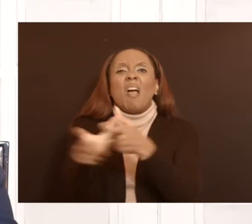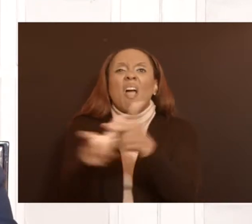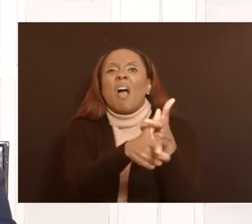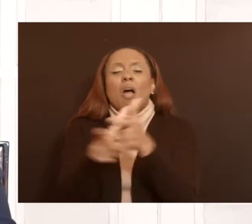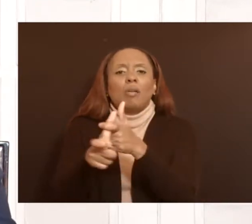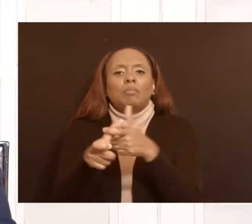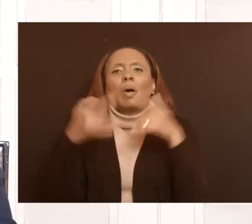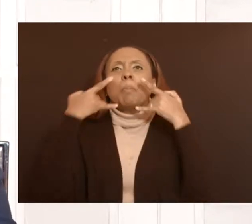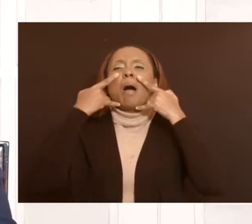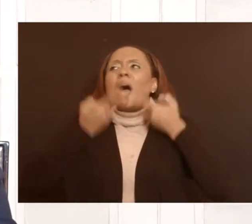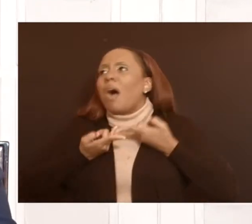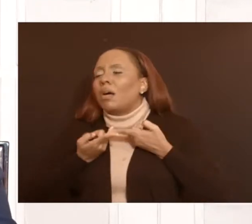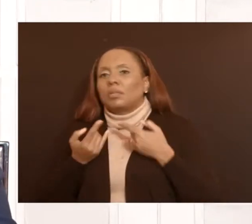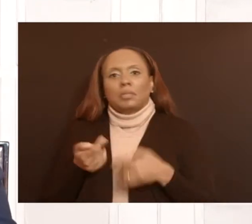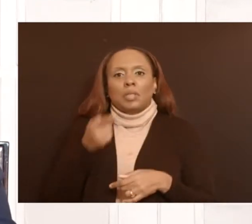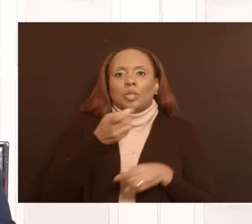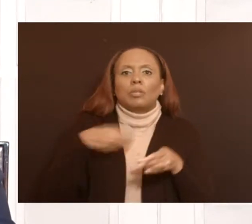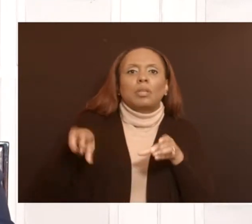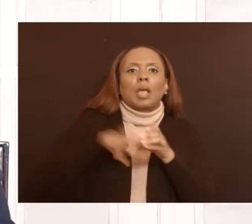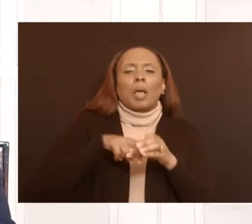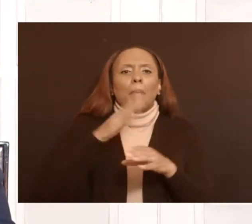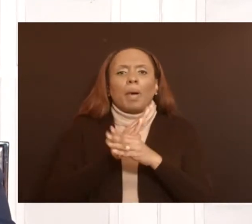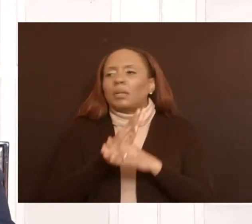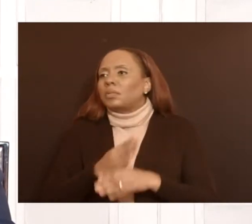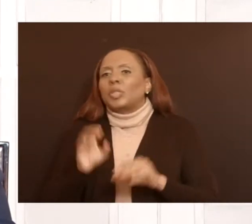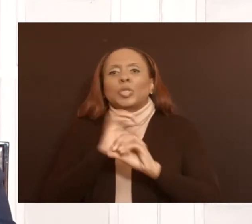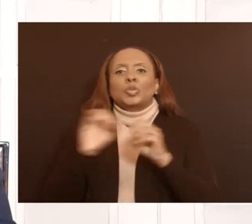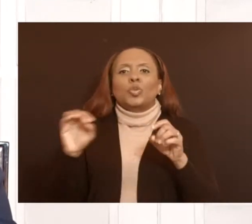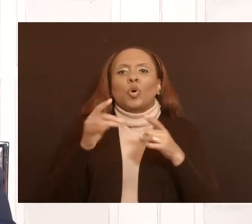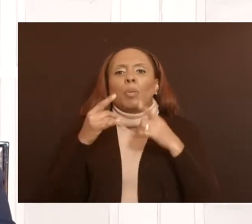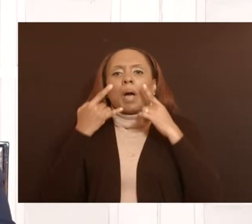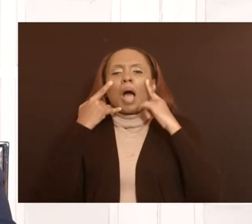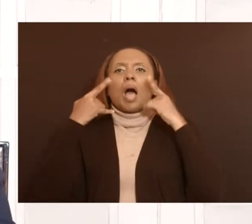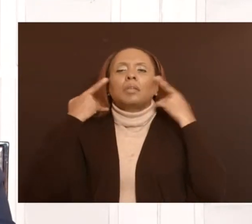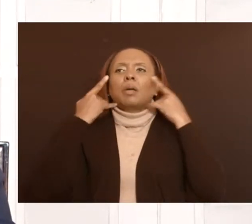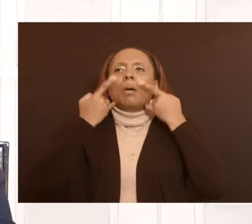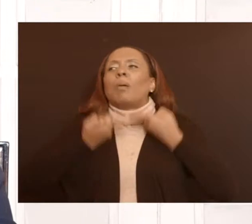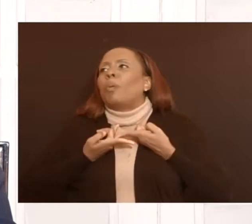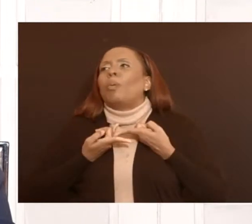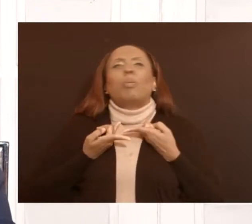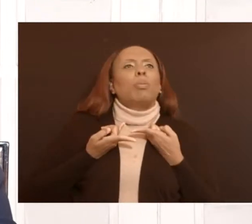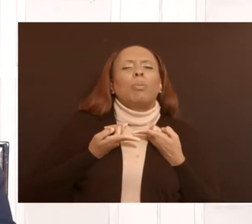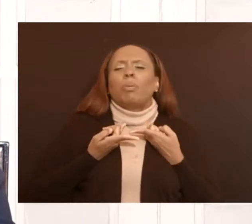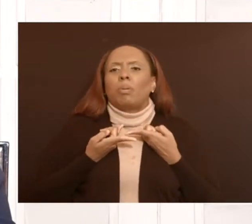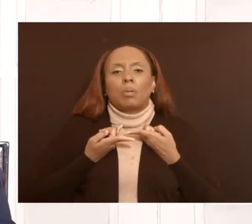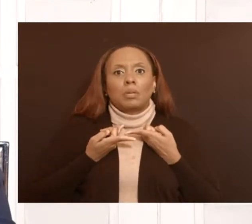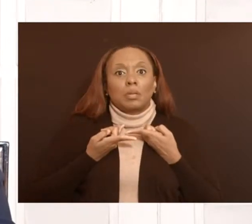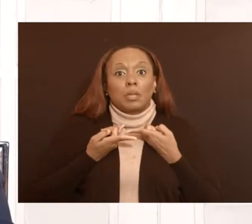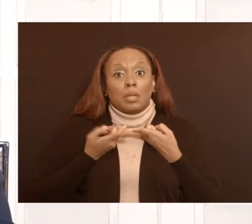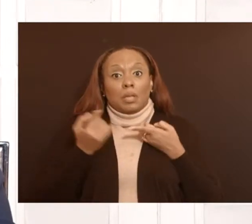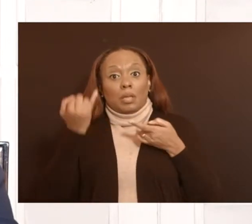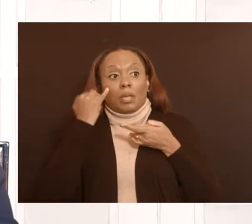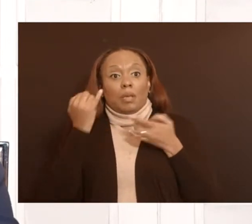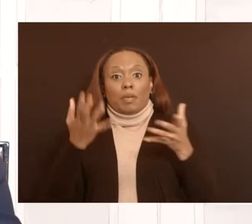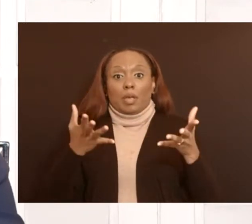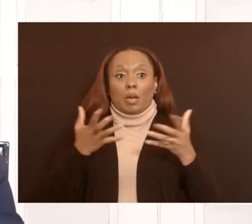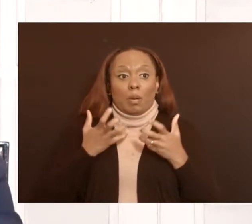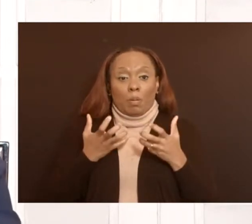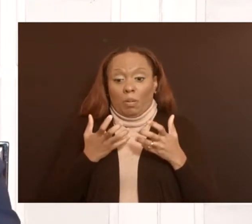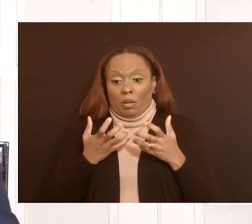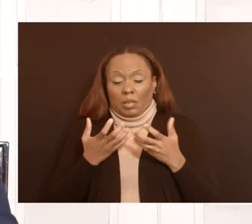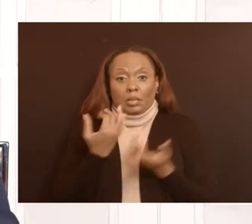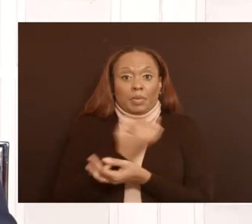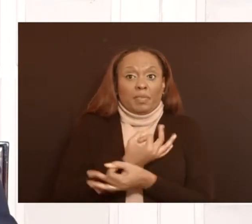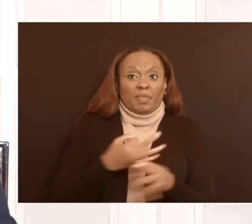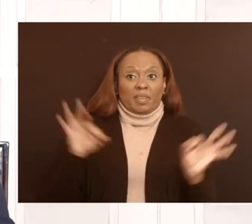bus and don't wear the mask or have the bus packed, we can't go back to that. If you want to stay out of lockdown, I am pleading with you. There's nobody